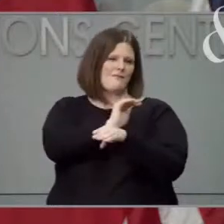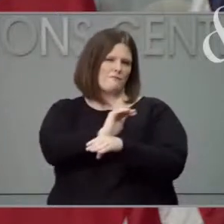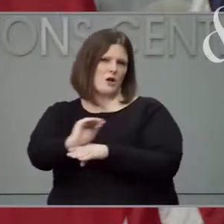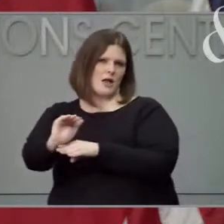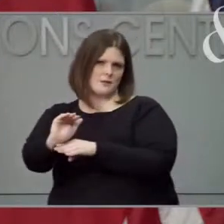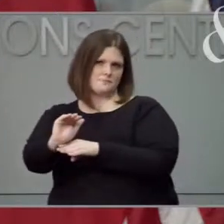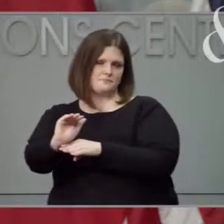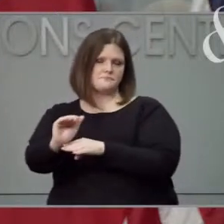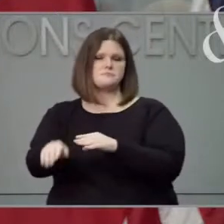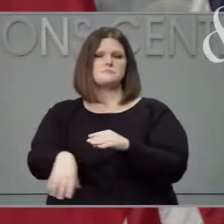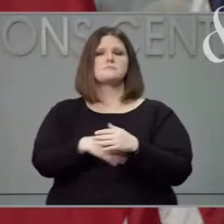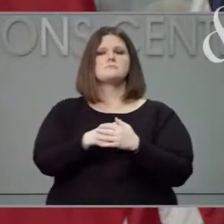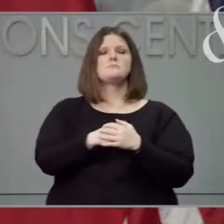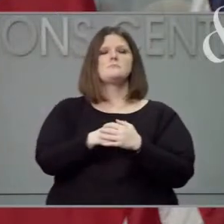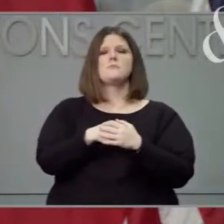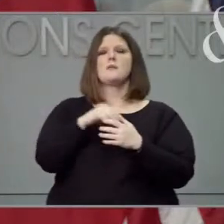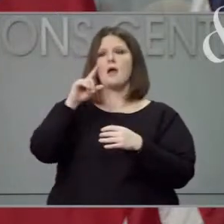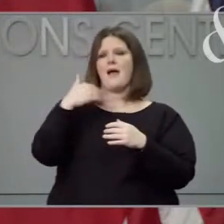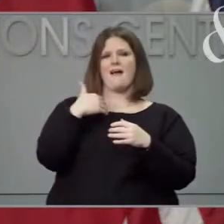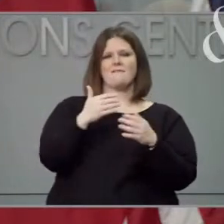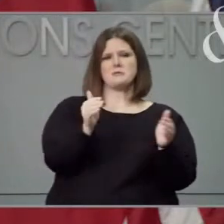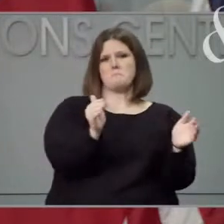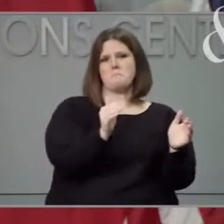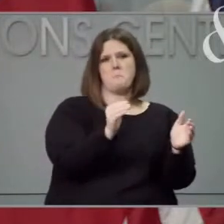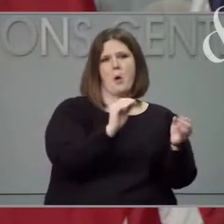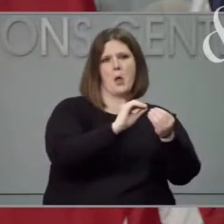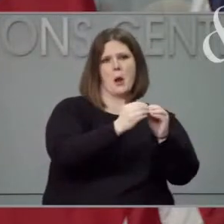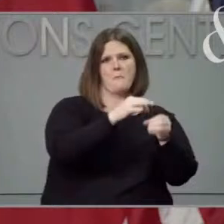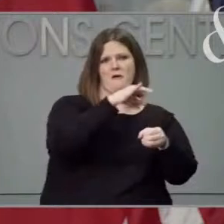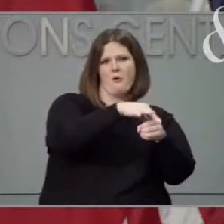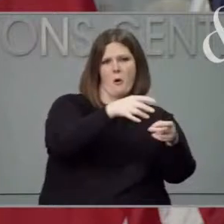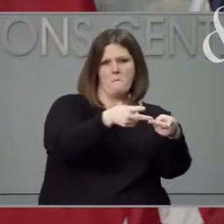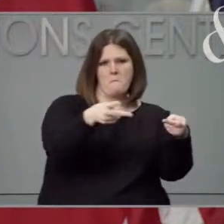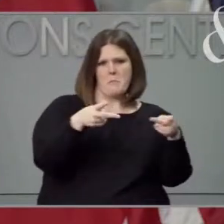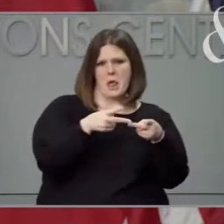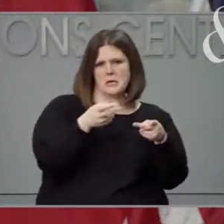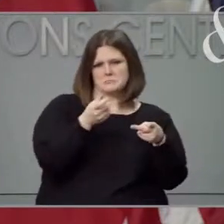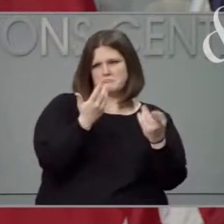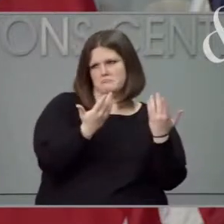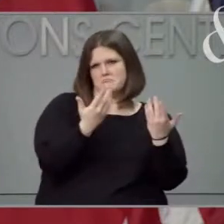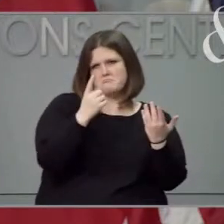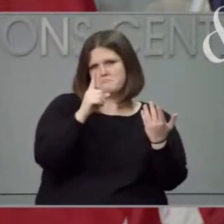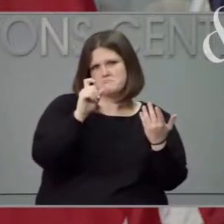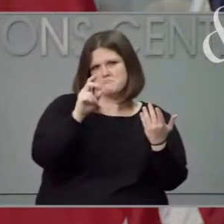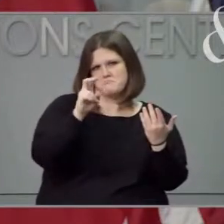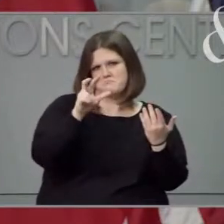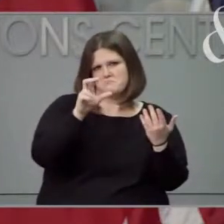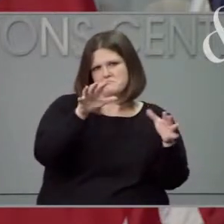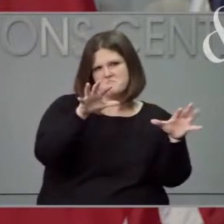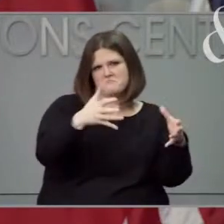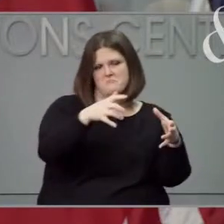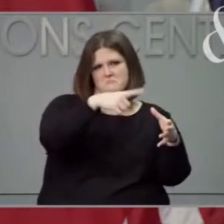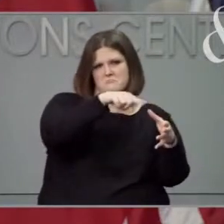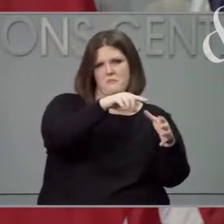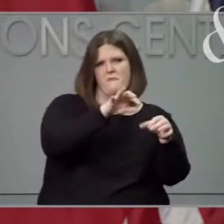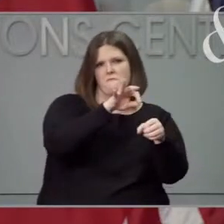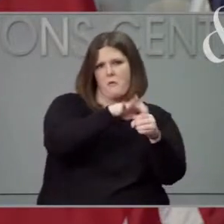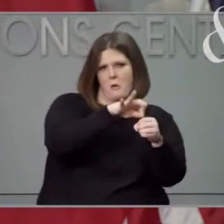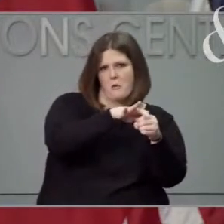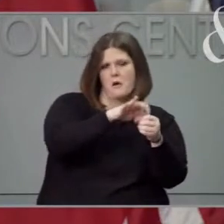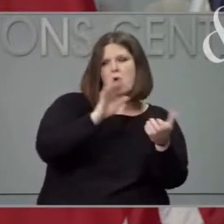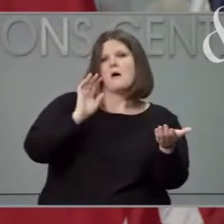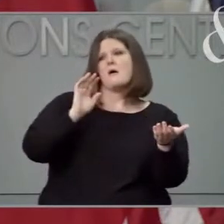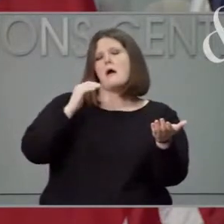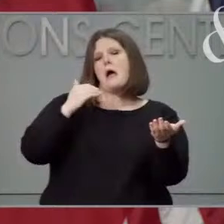with hundreds of polling places or voting sites during that one-stop early voting period. We